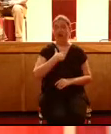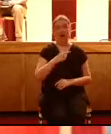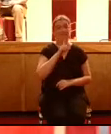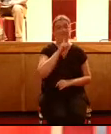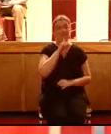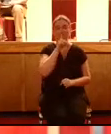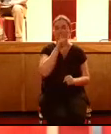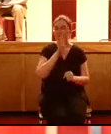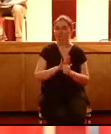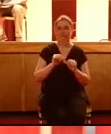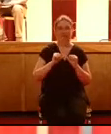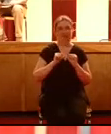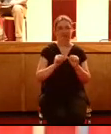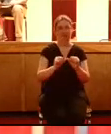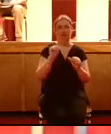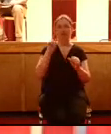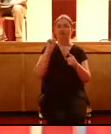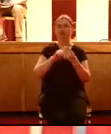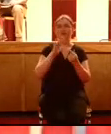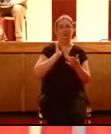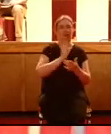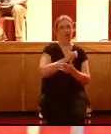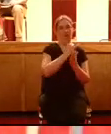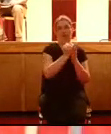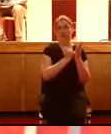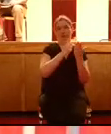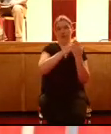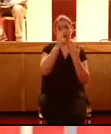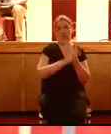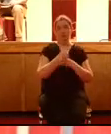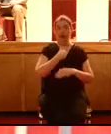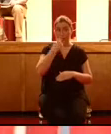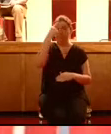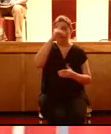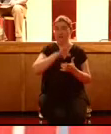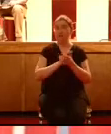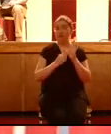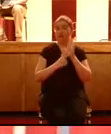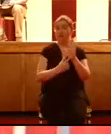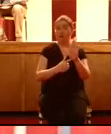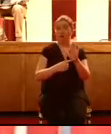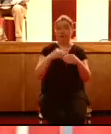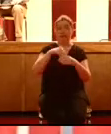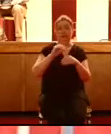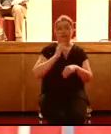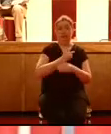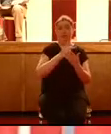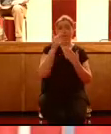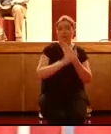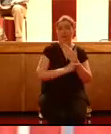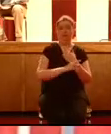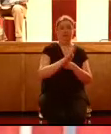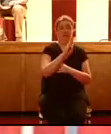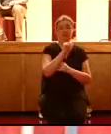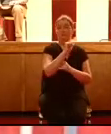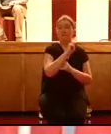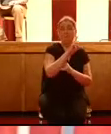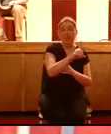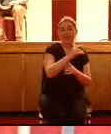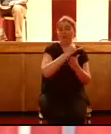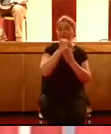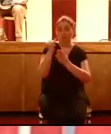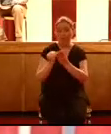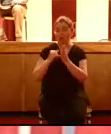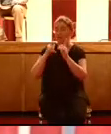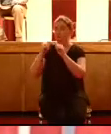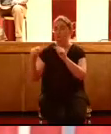in the advancements of our band program, our chorus program, and our art program. When you look at the growth that we've had in these programs, we have